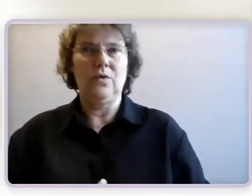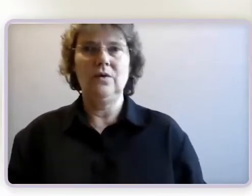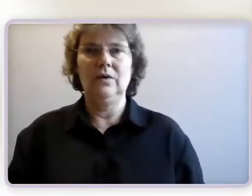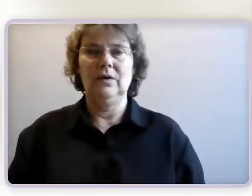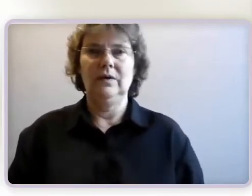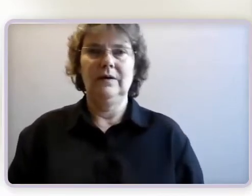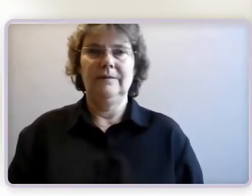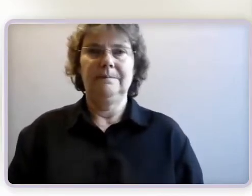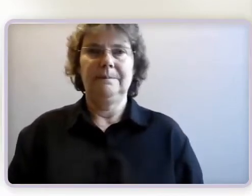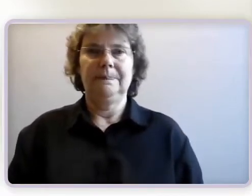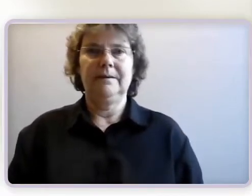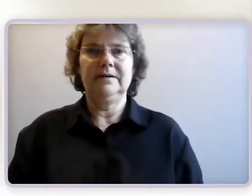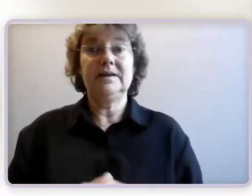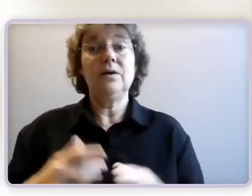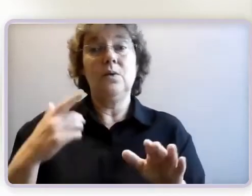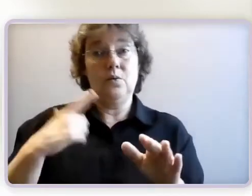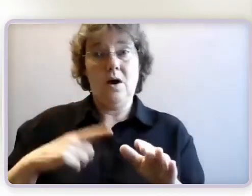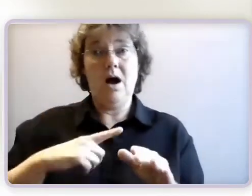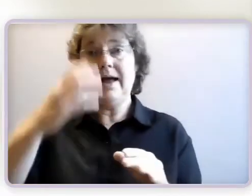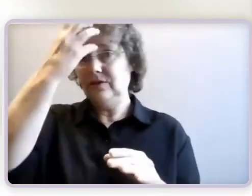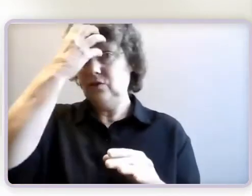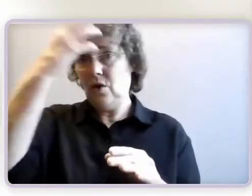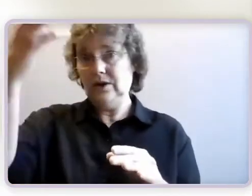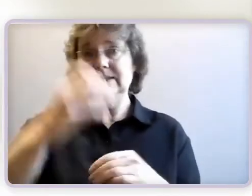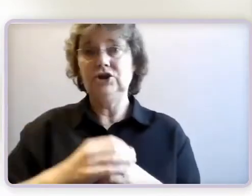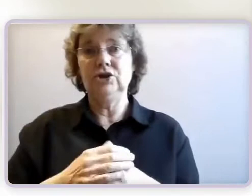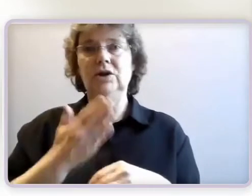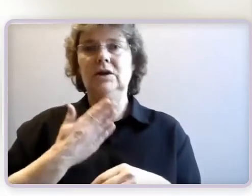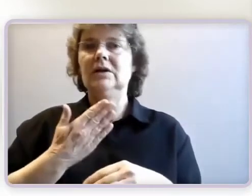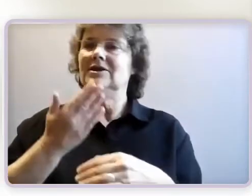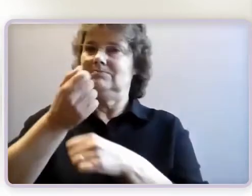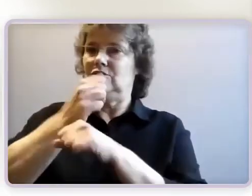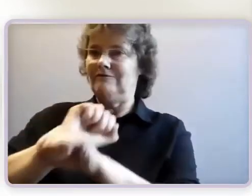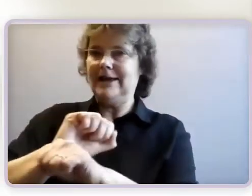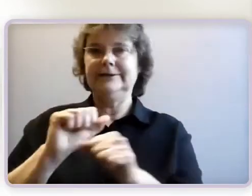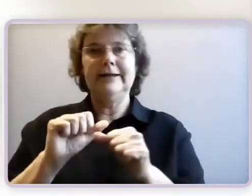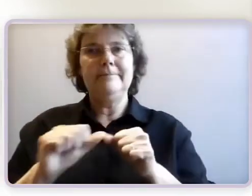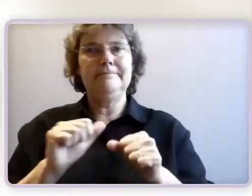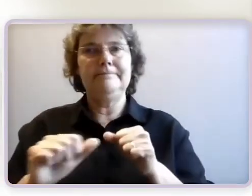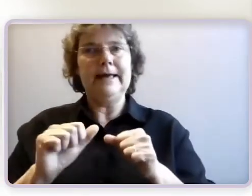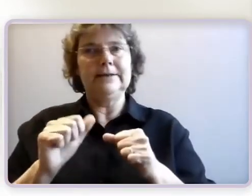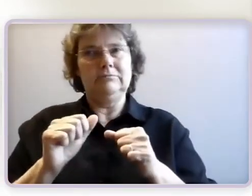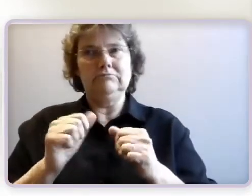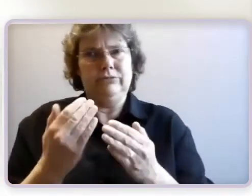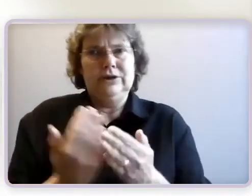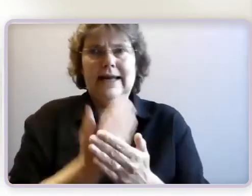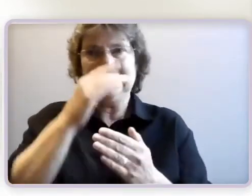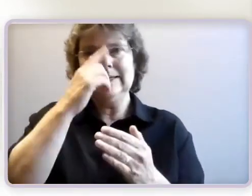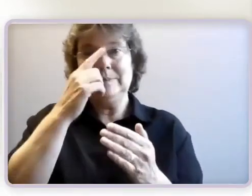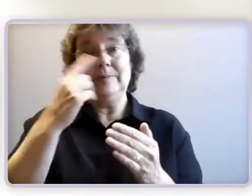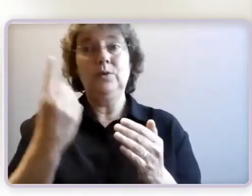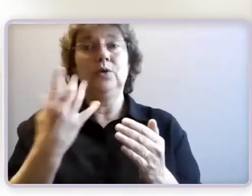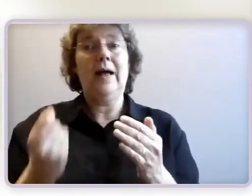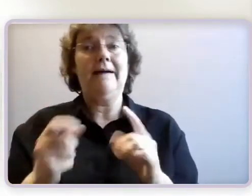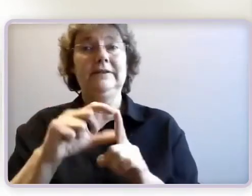So the purpose of the Royal Commission is to prevent and better protect people living with disability from